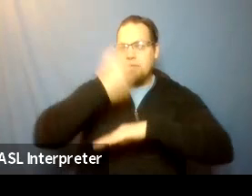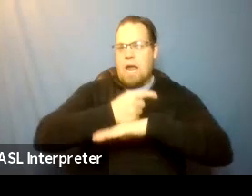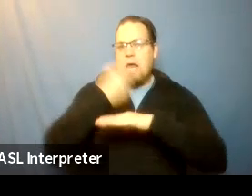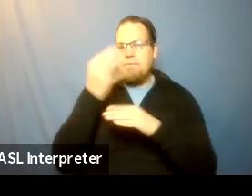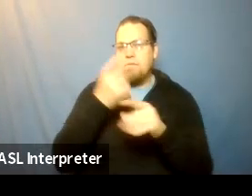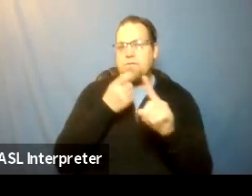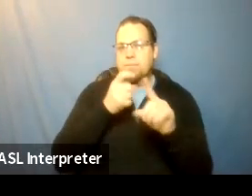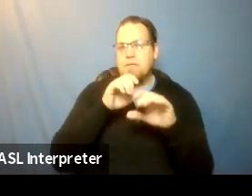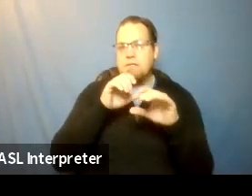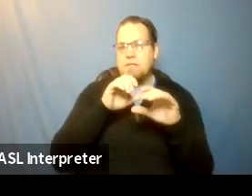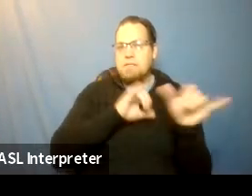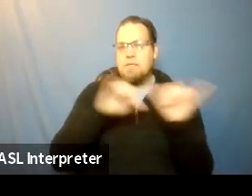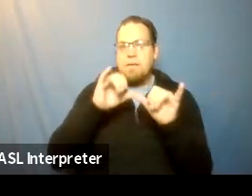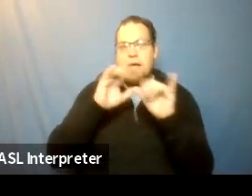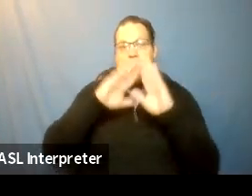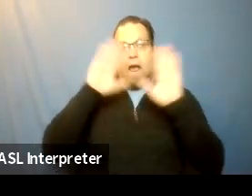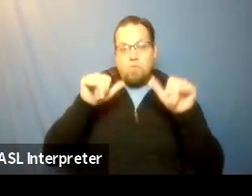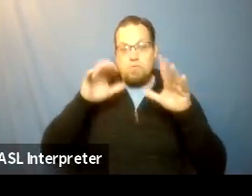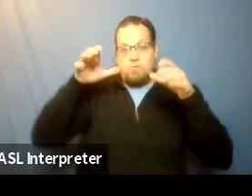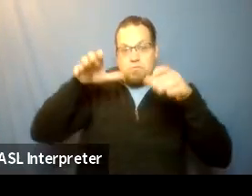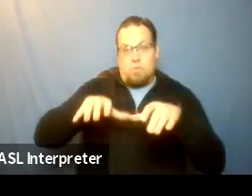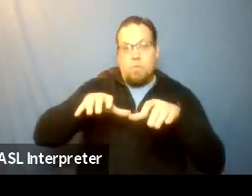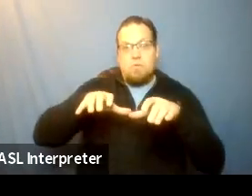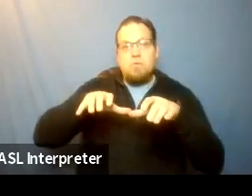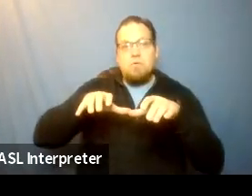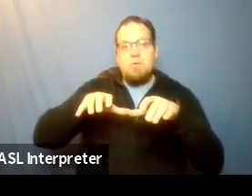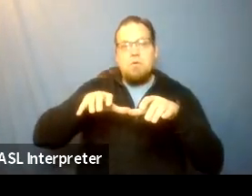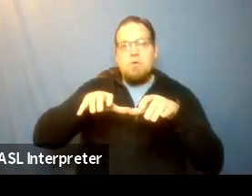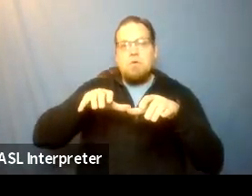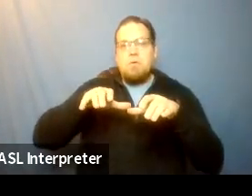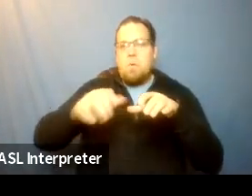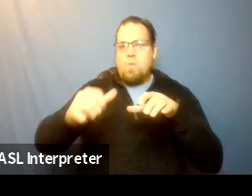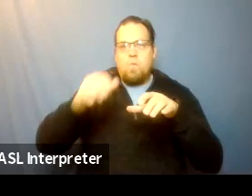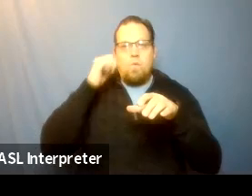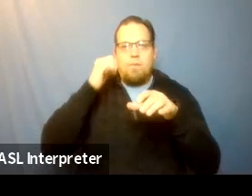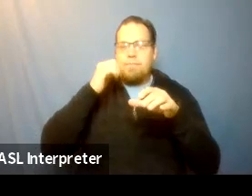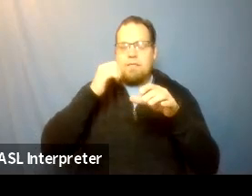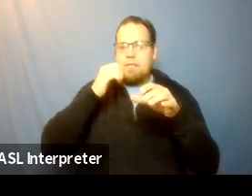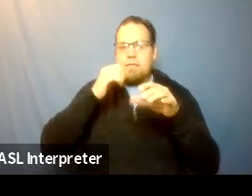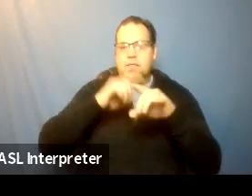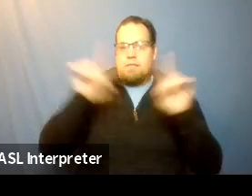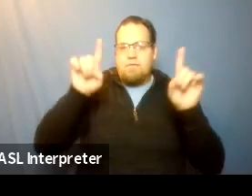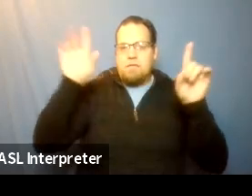same household, that they shouldn't be assigned different days.